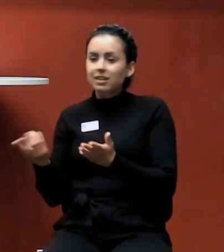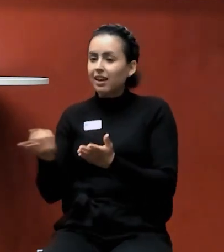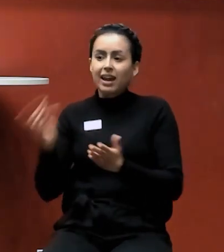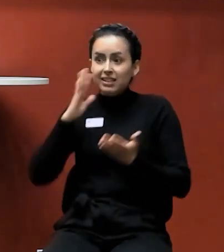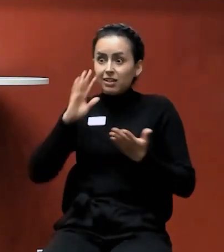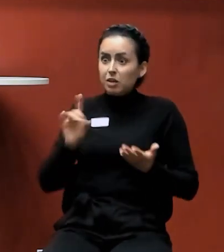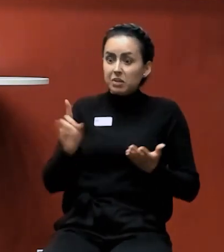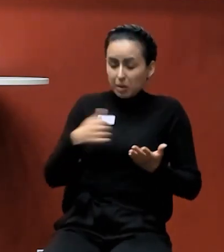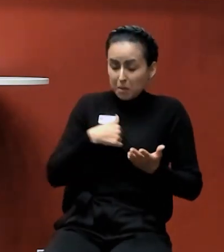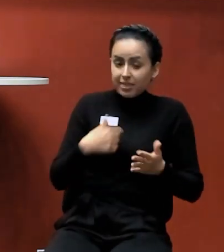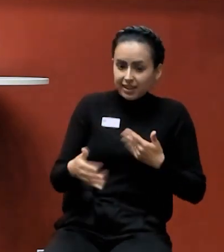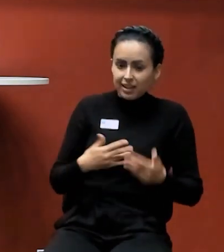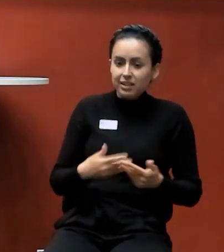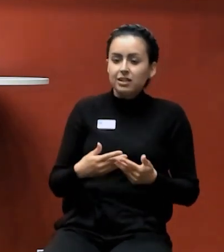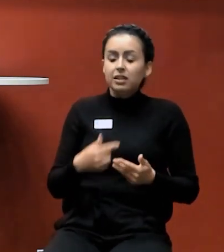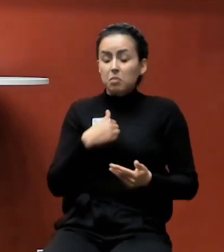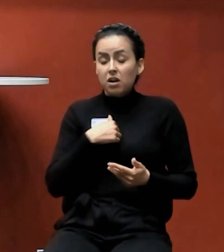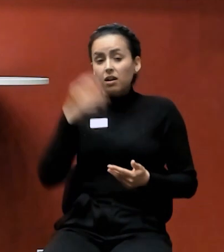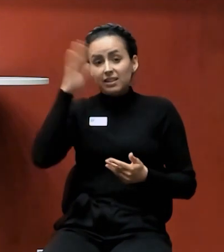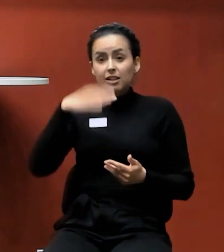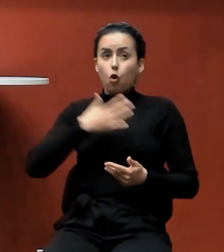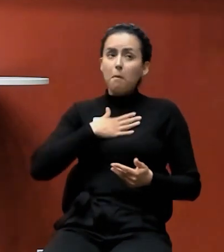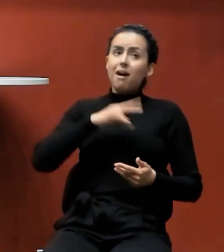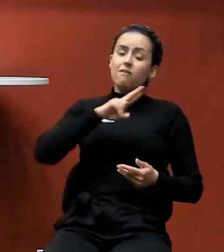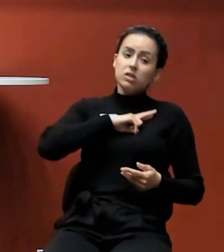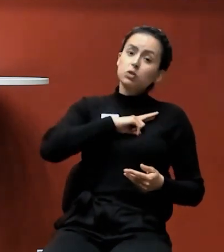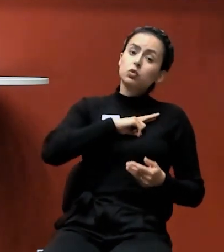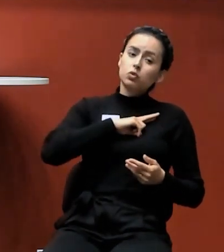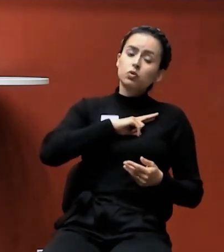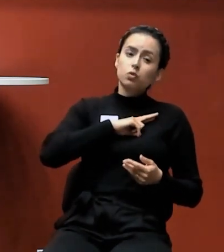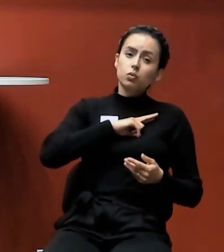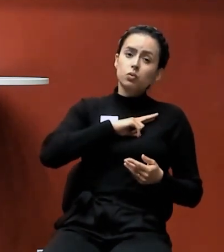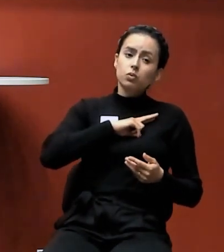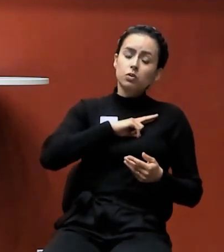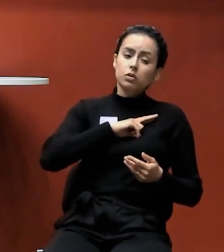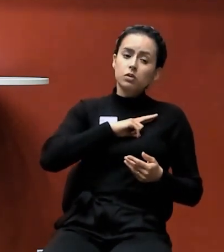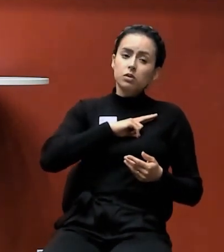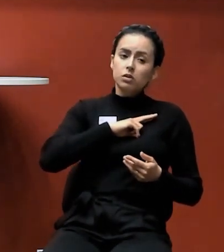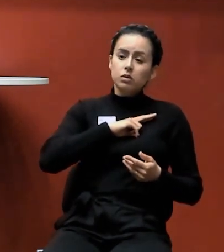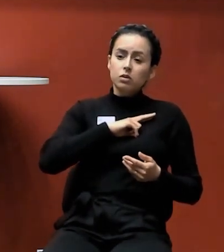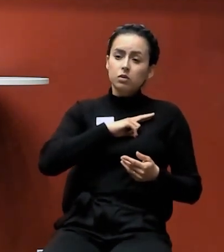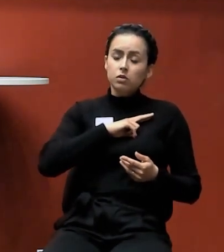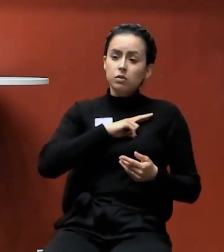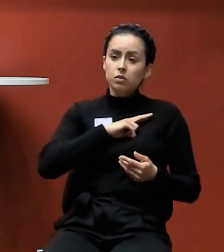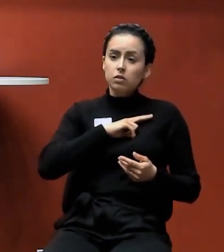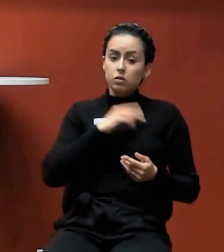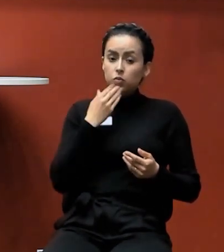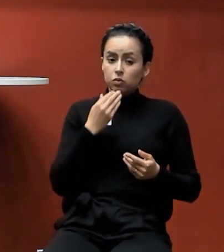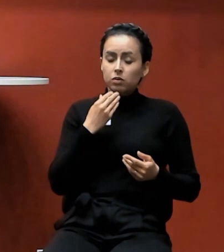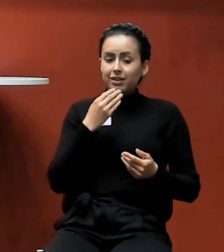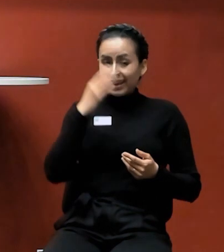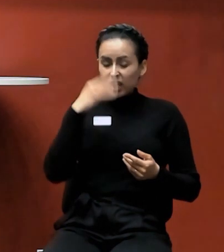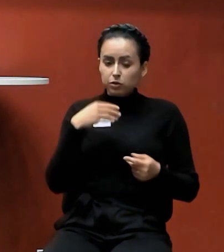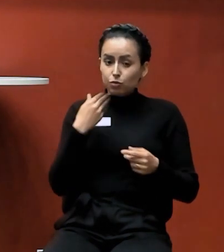no, it's my responsibility now to start like with the people next to me,